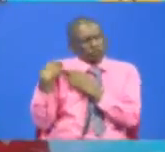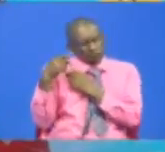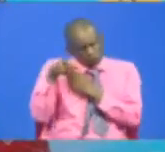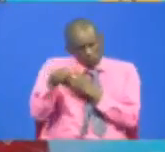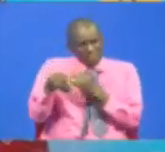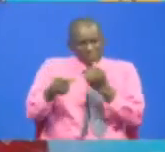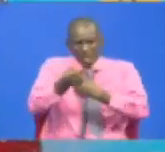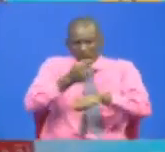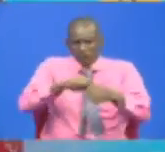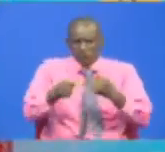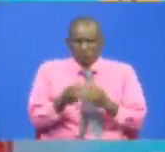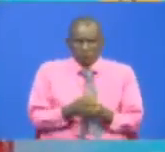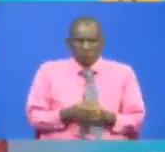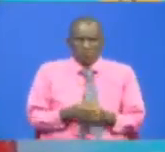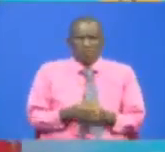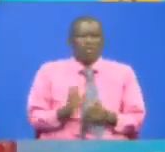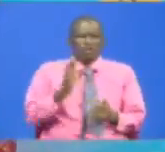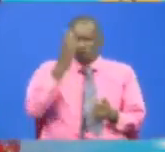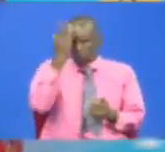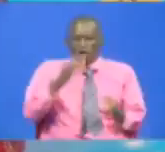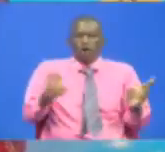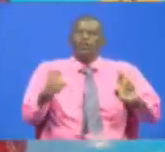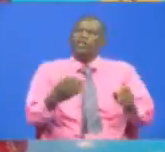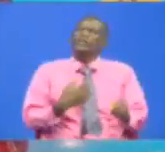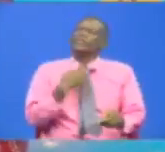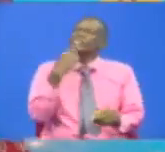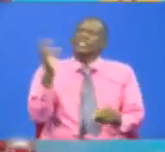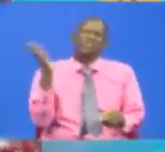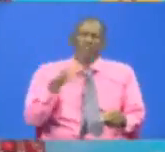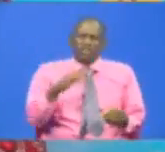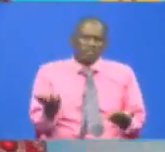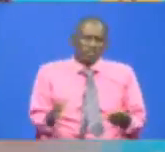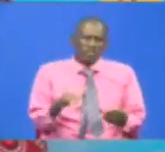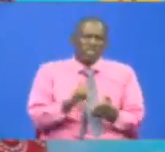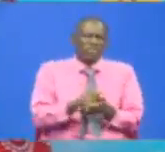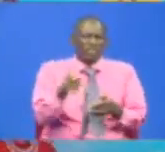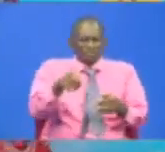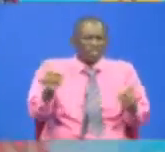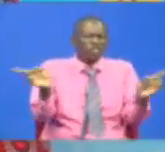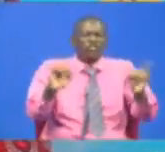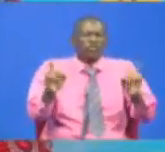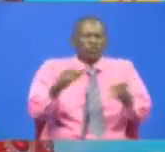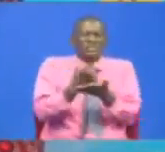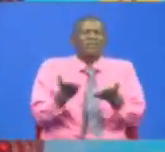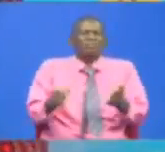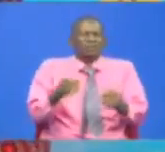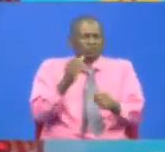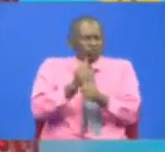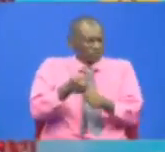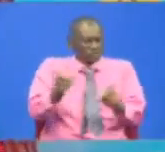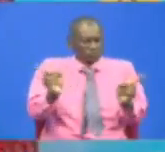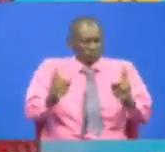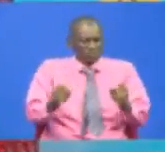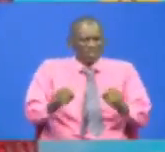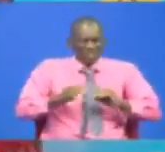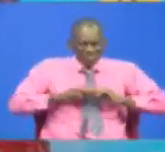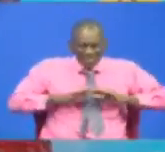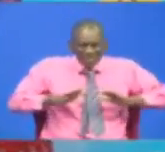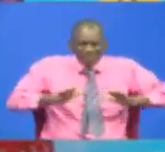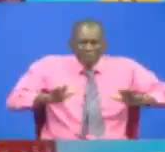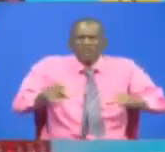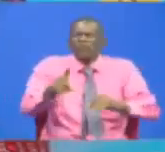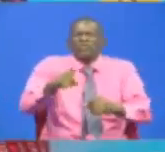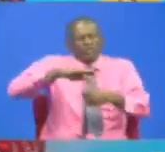responsible. Because we have already said that this is not something that you should go doing. This